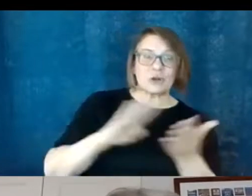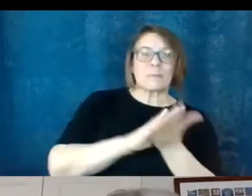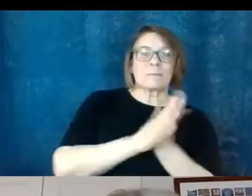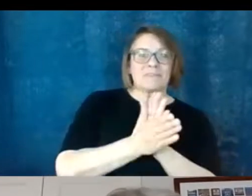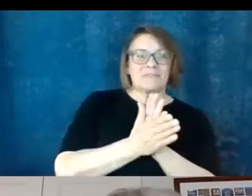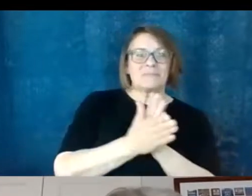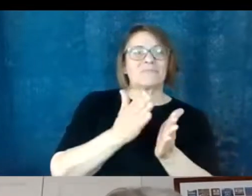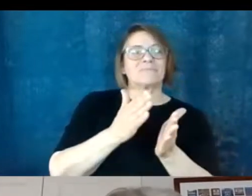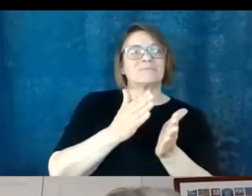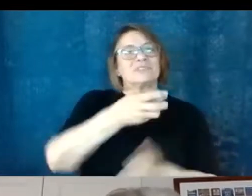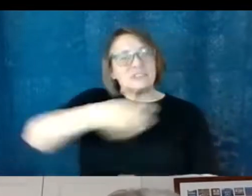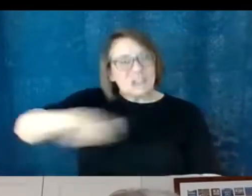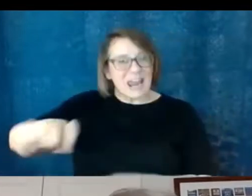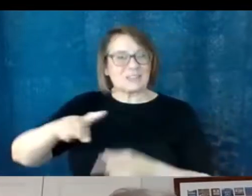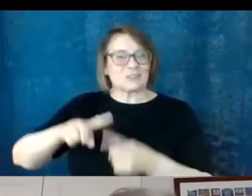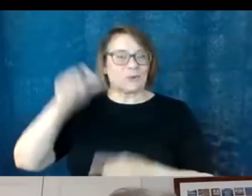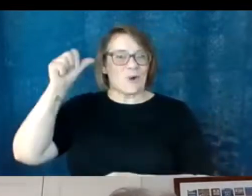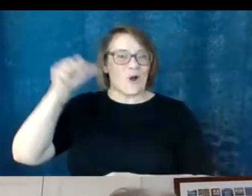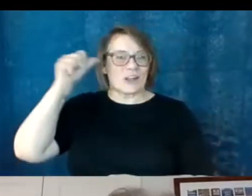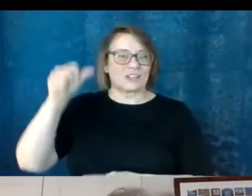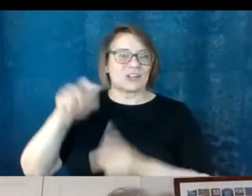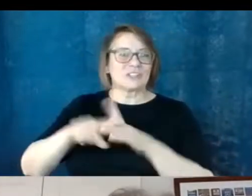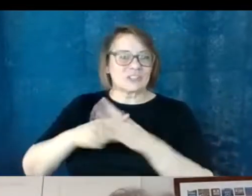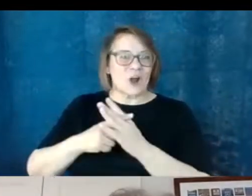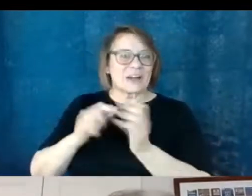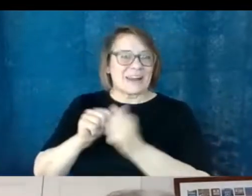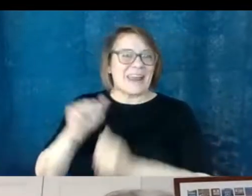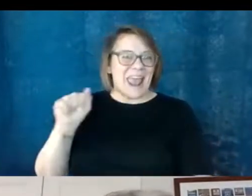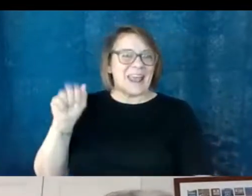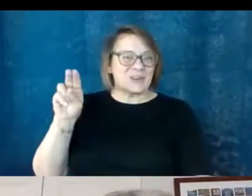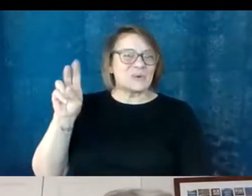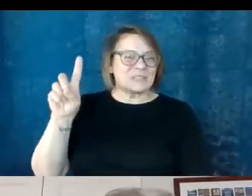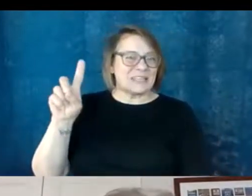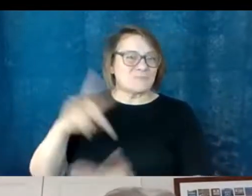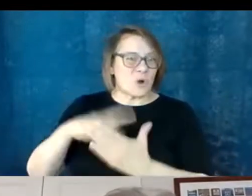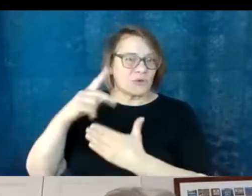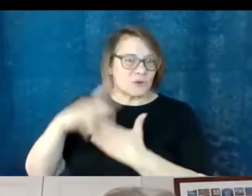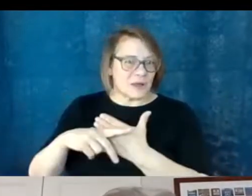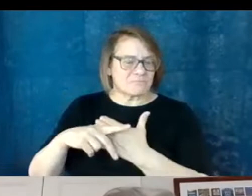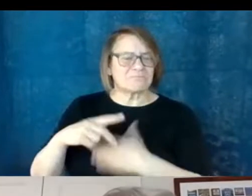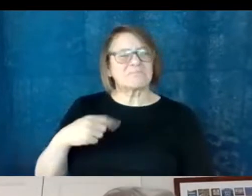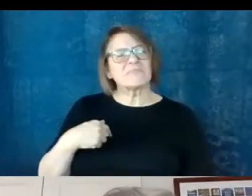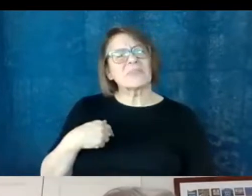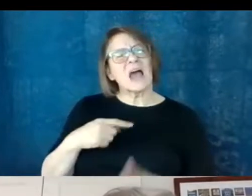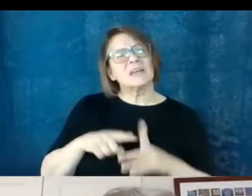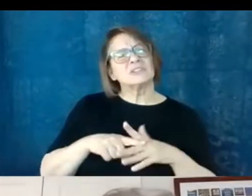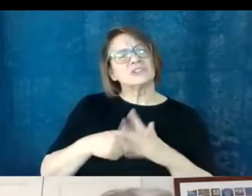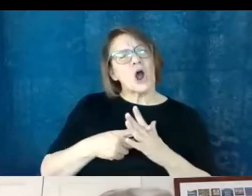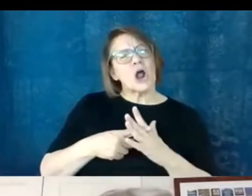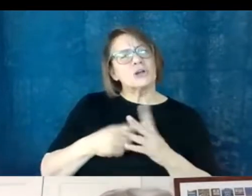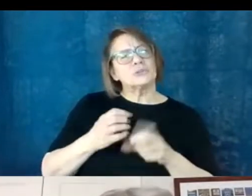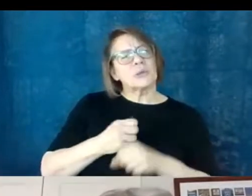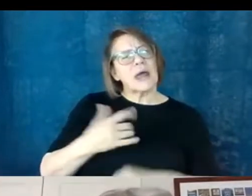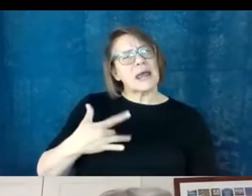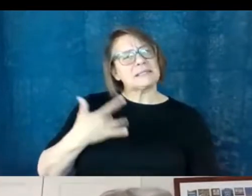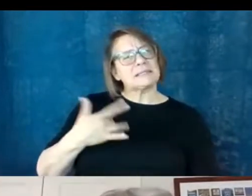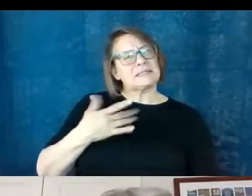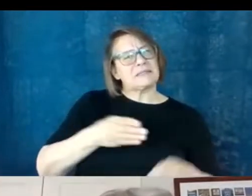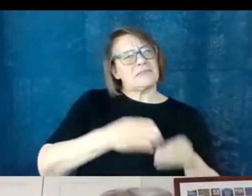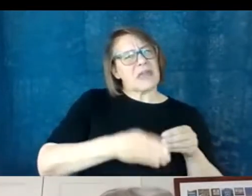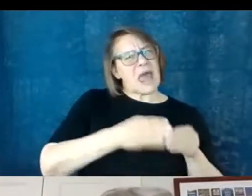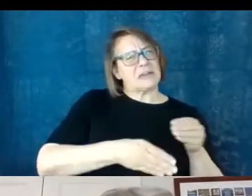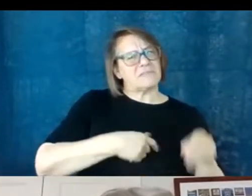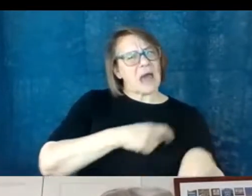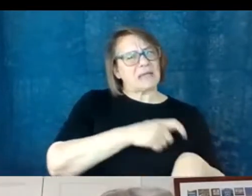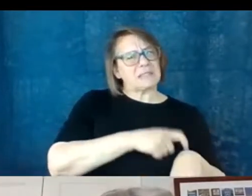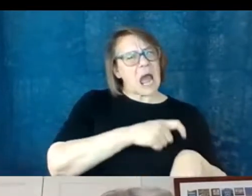to audiology, before starting an AUD program. I started to get this sense toward the end of my career as a religious